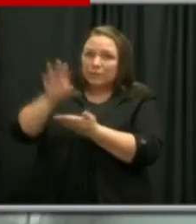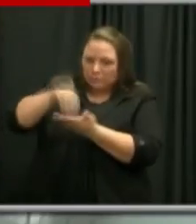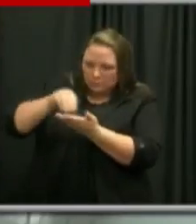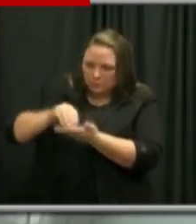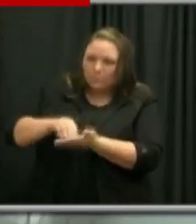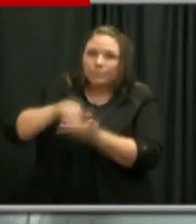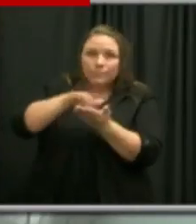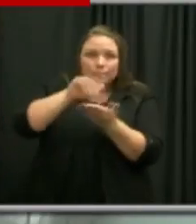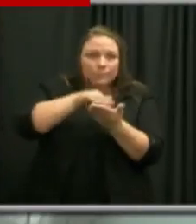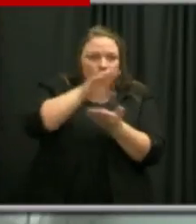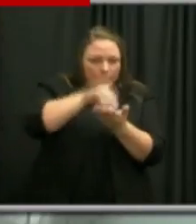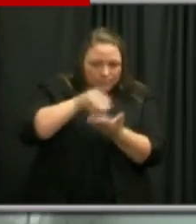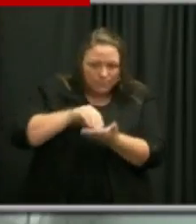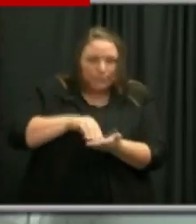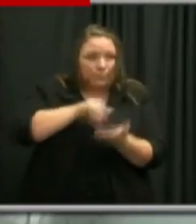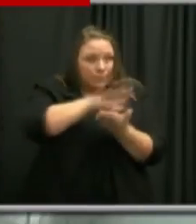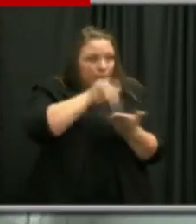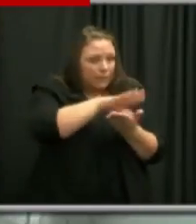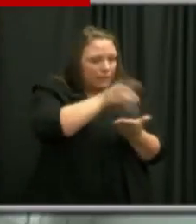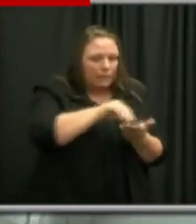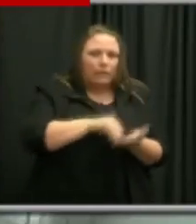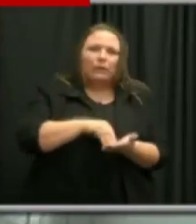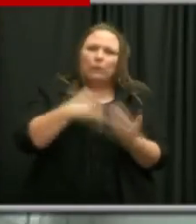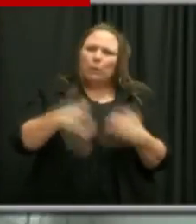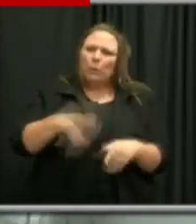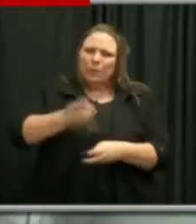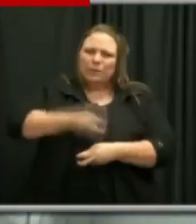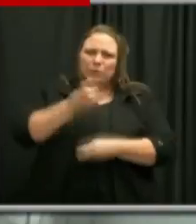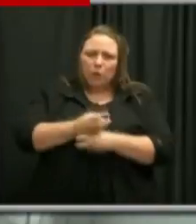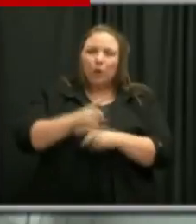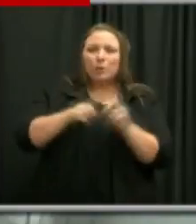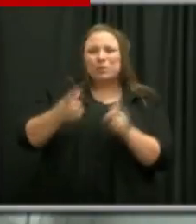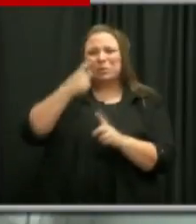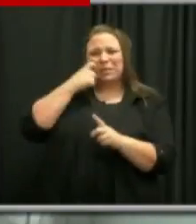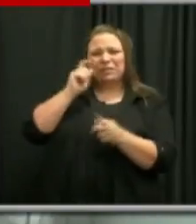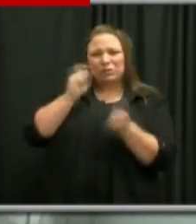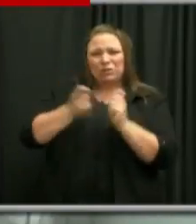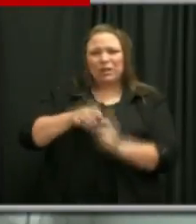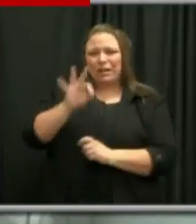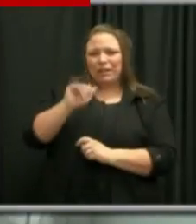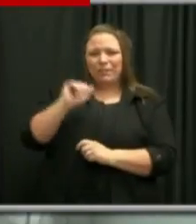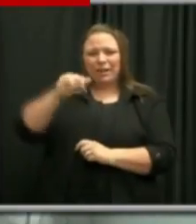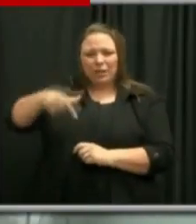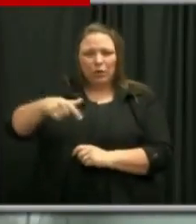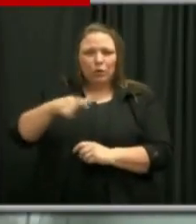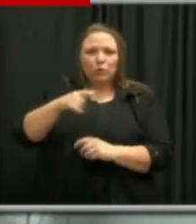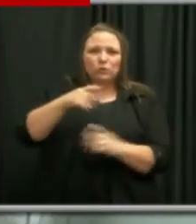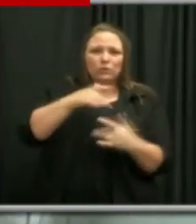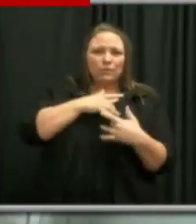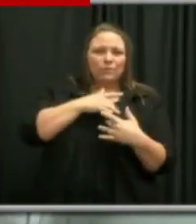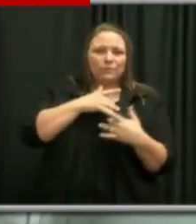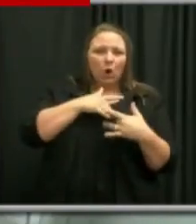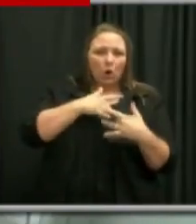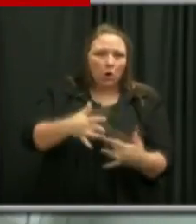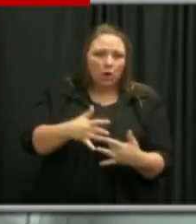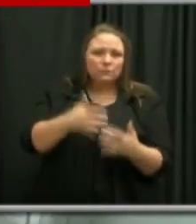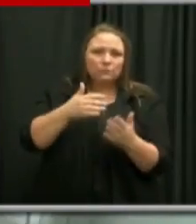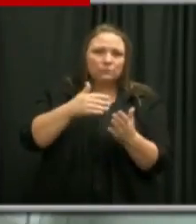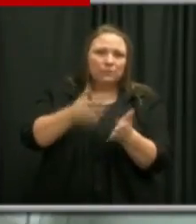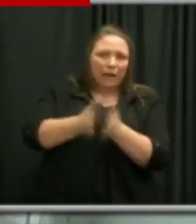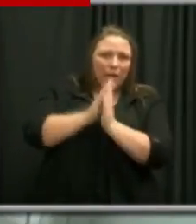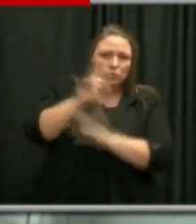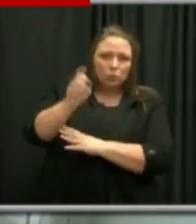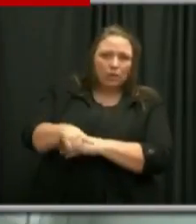their FAQs 10 times since April the 3rd, and more guidance is expected. You just want to be sure that your records are